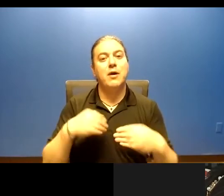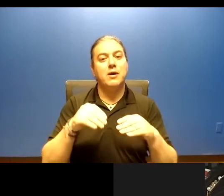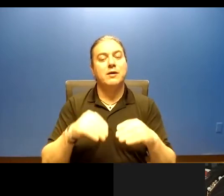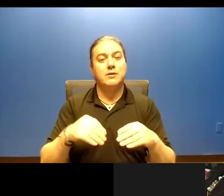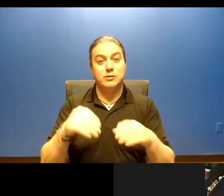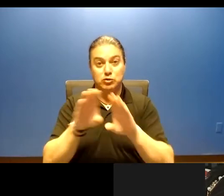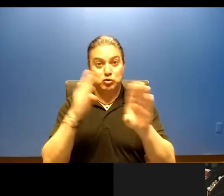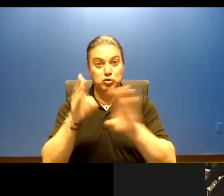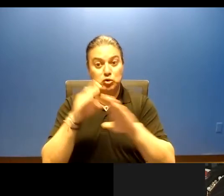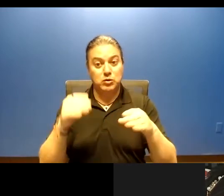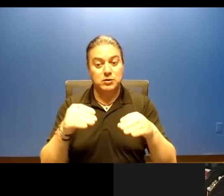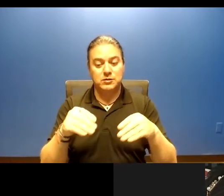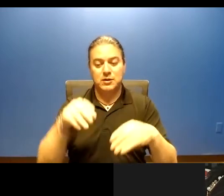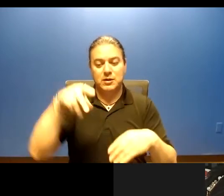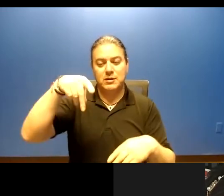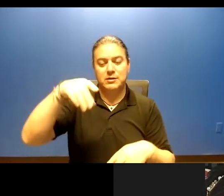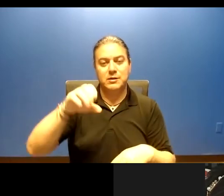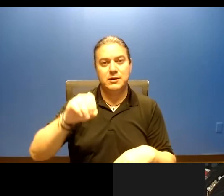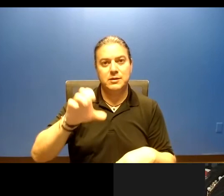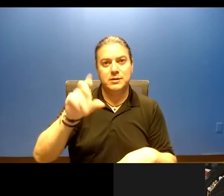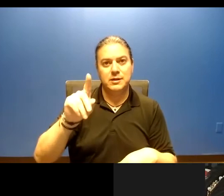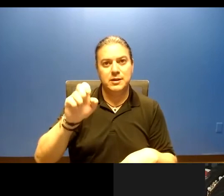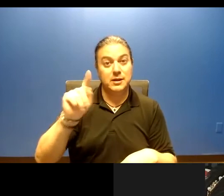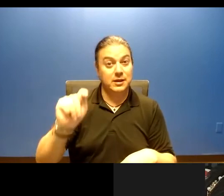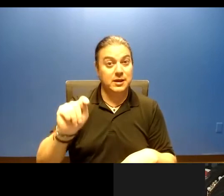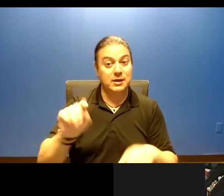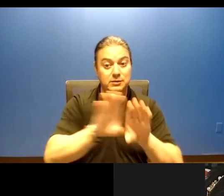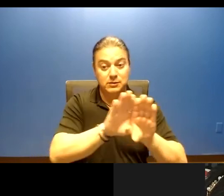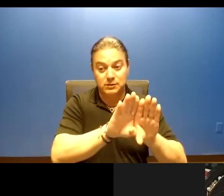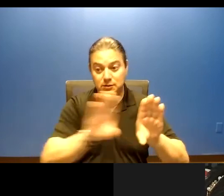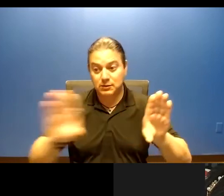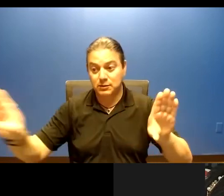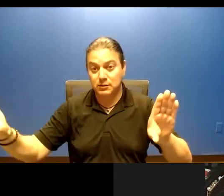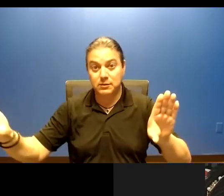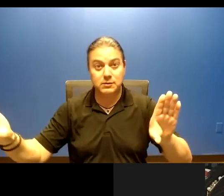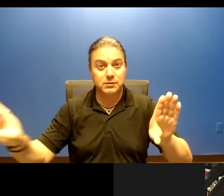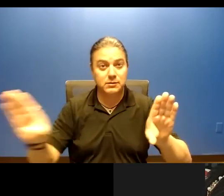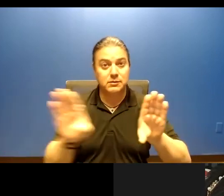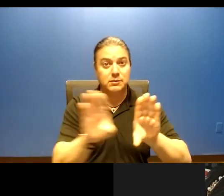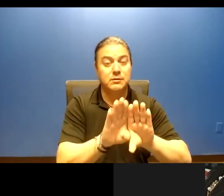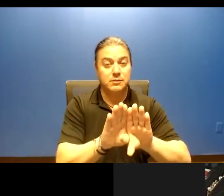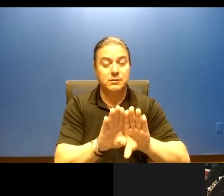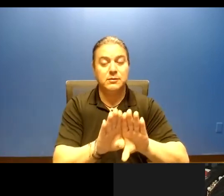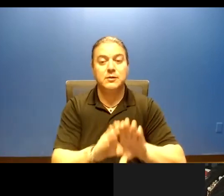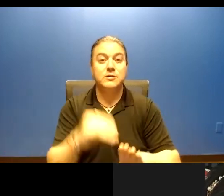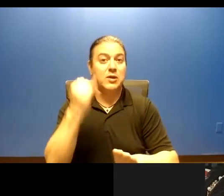through a door and you're trying to shut it from the other side, it is very, very